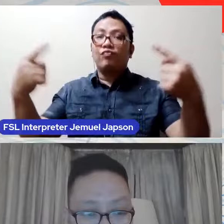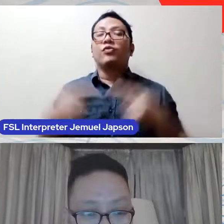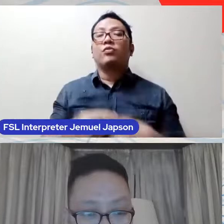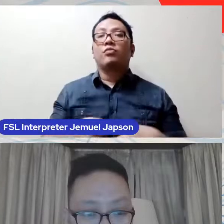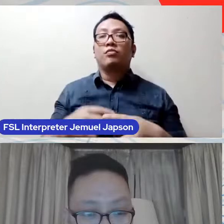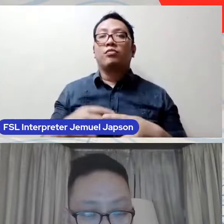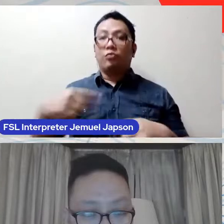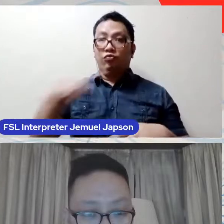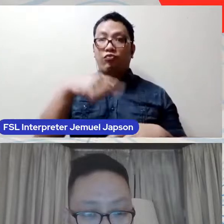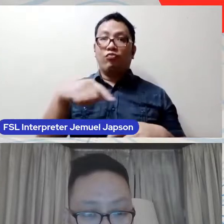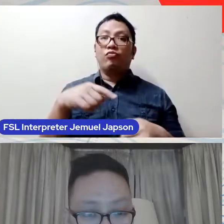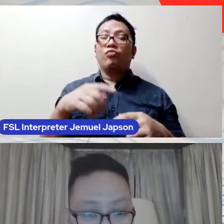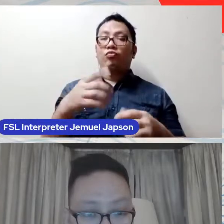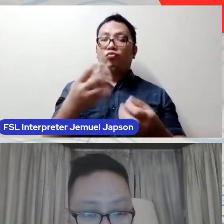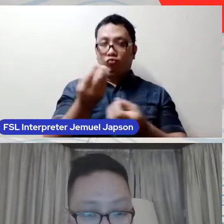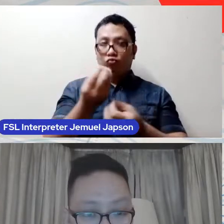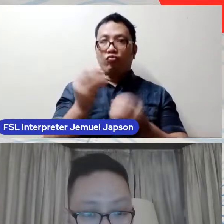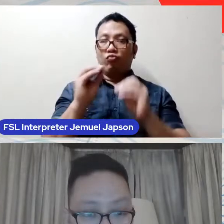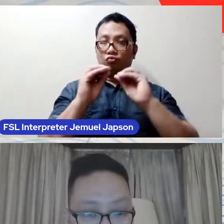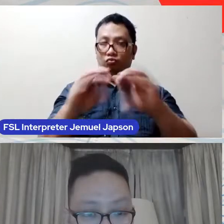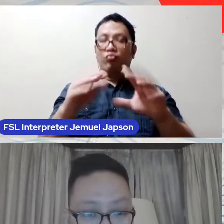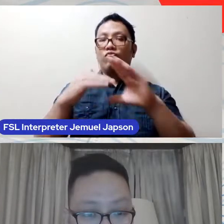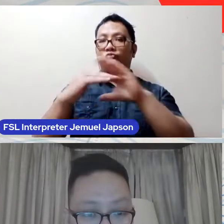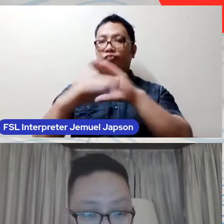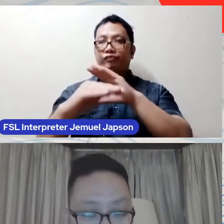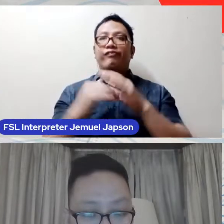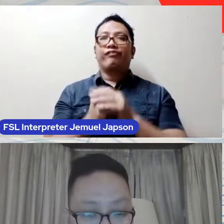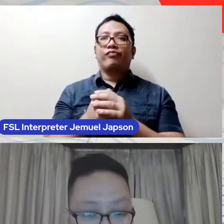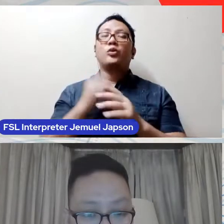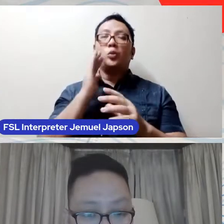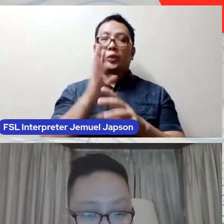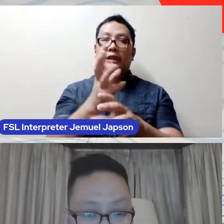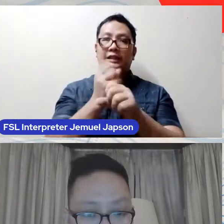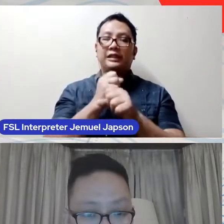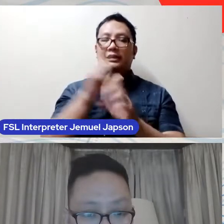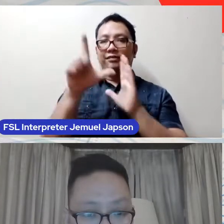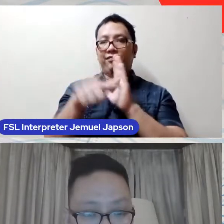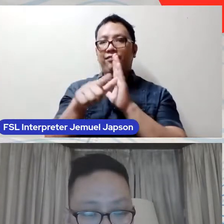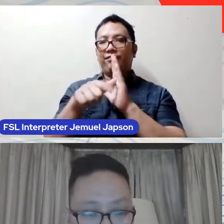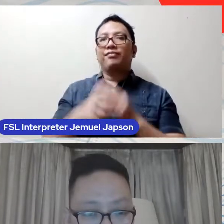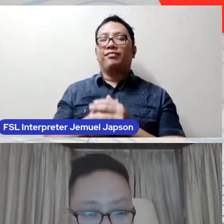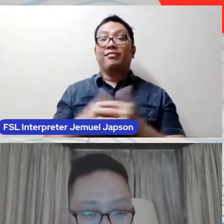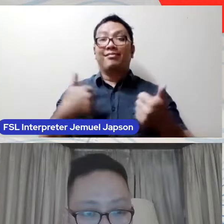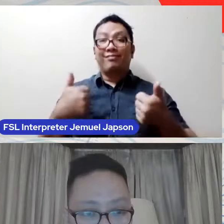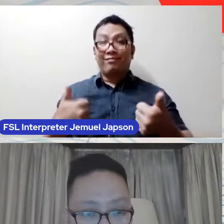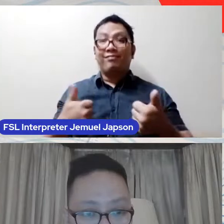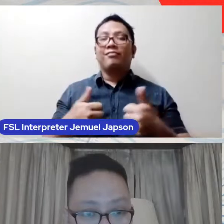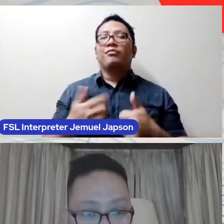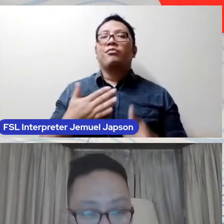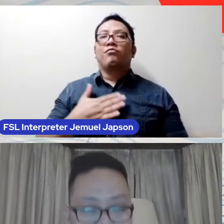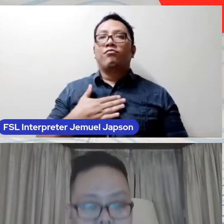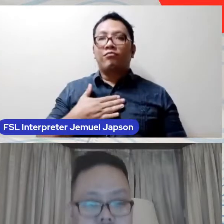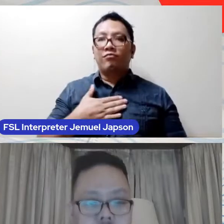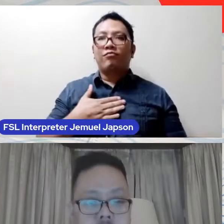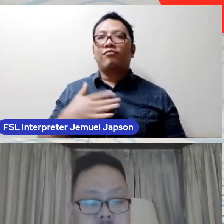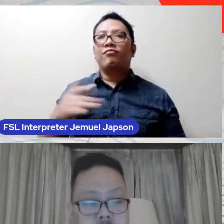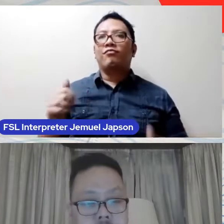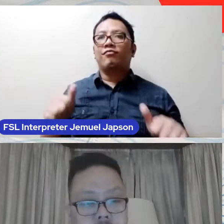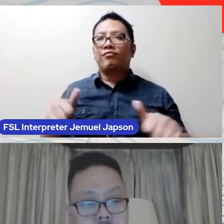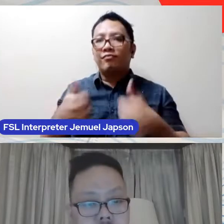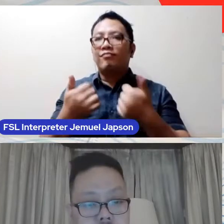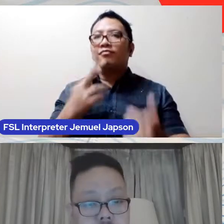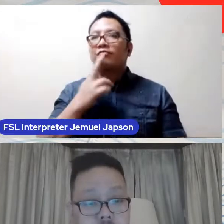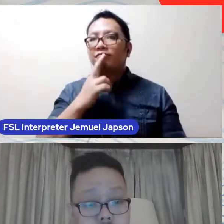episode topic, feel free to leave it in the comments section and we'll get to them later. Okay, so gusto ko po munang kamustahin ating mga